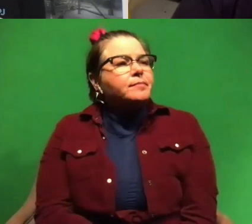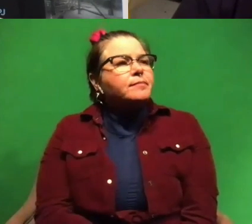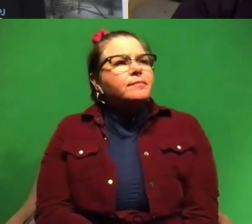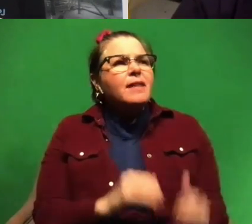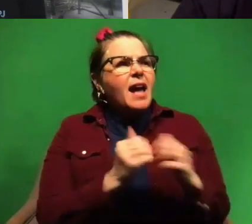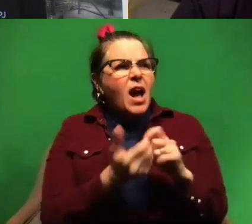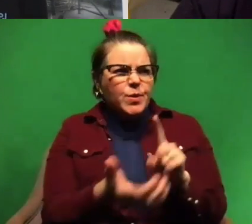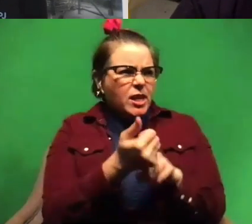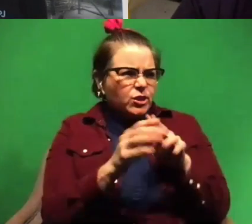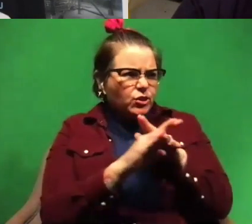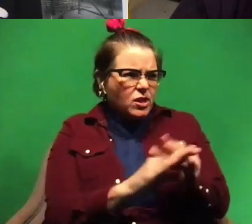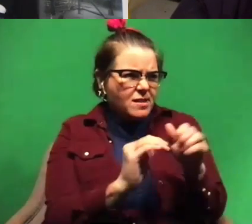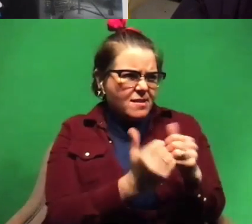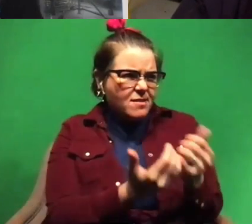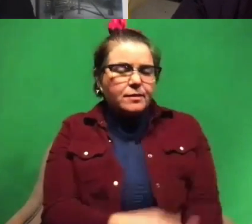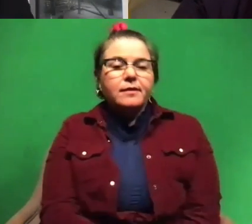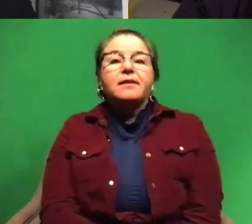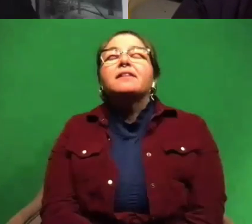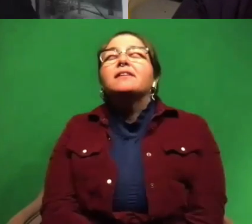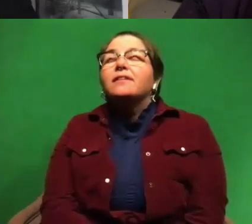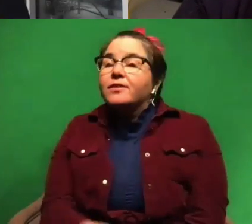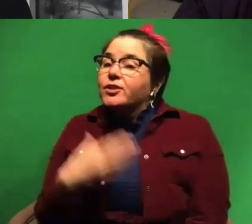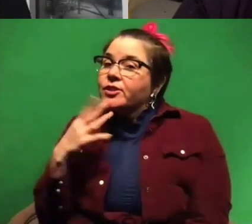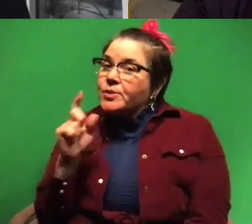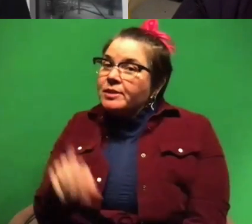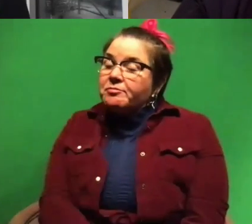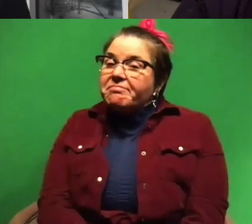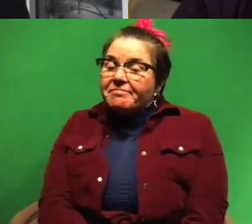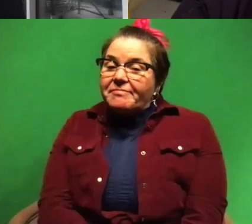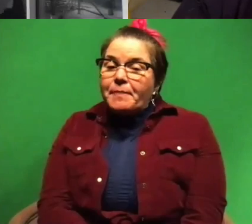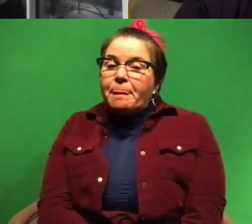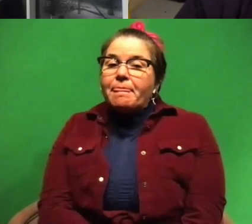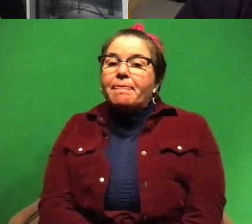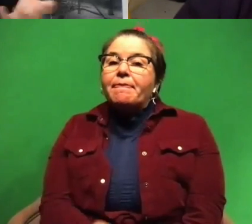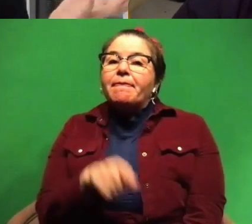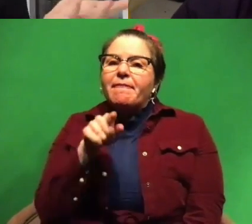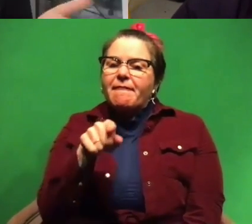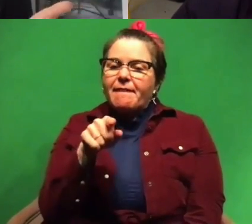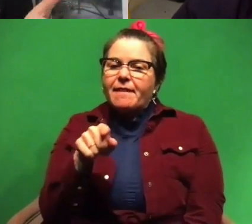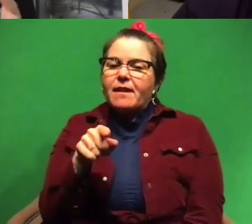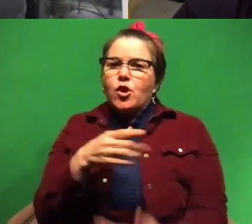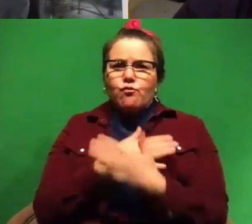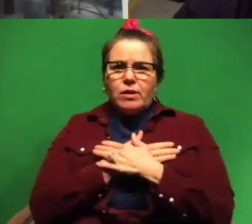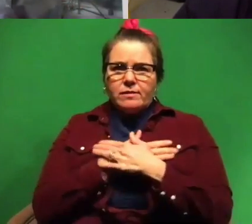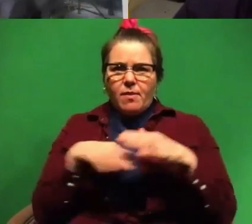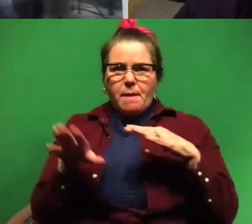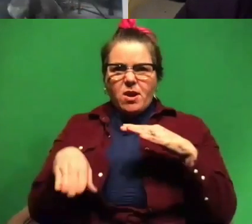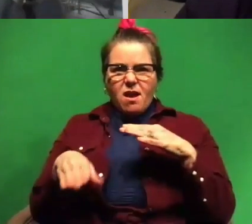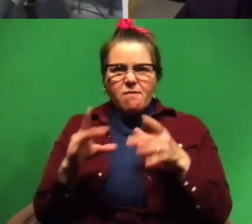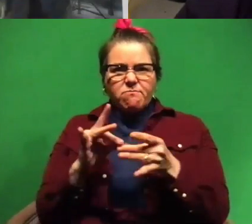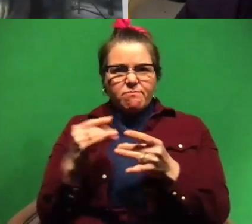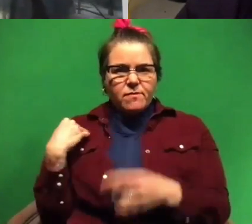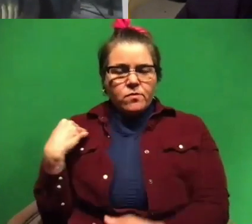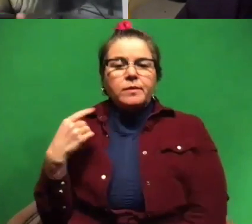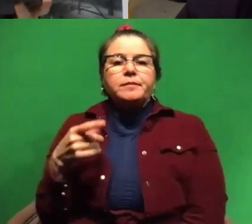catch these sharks? Oh, very good question. So this is, they're resting on the bottom. Like I said,